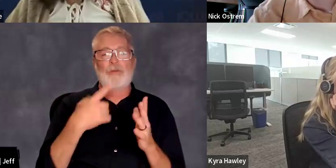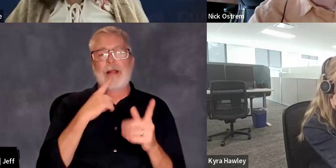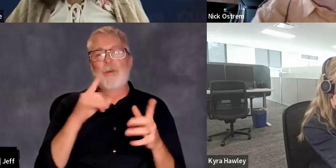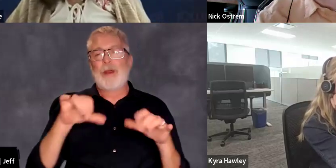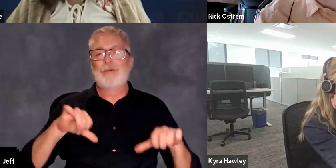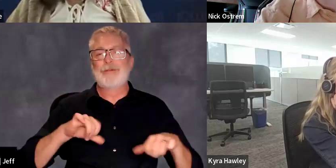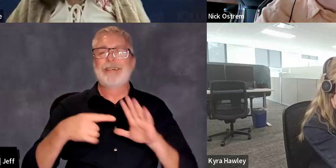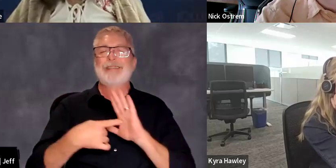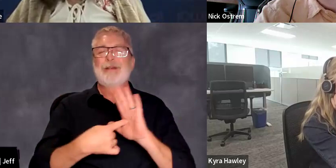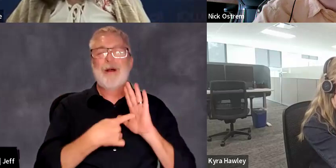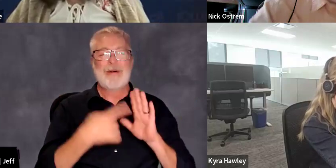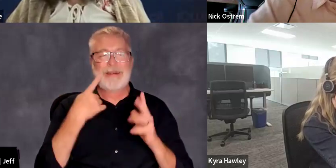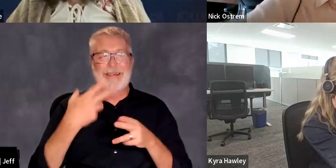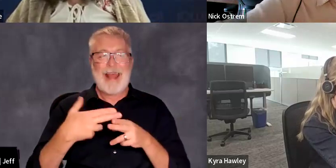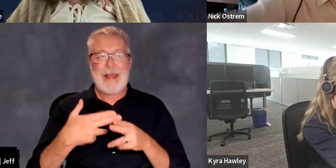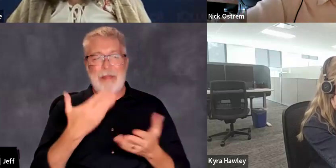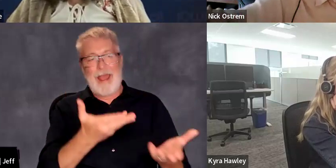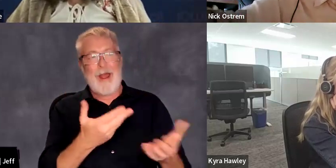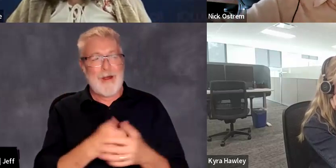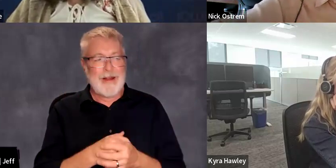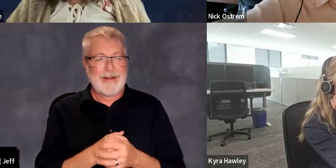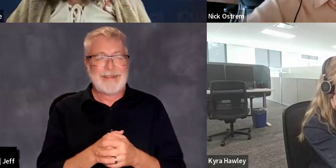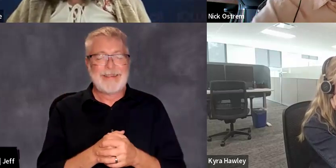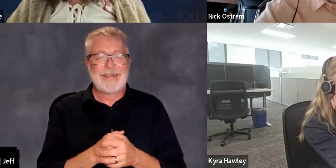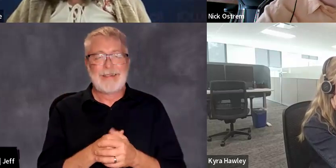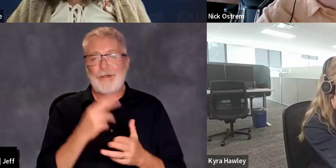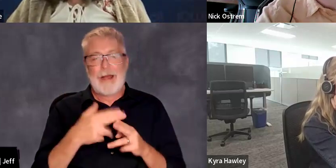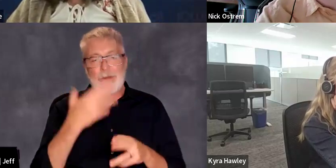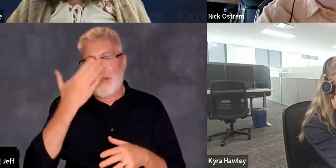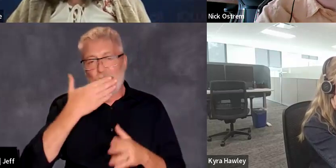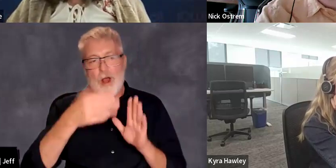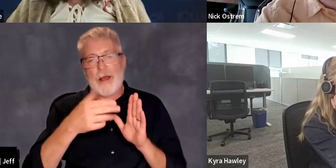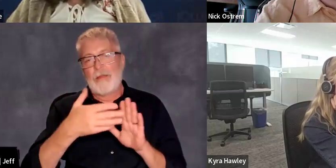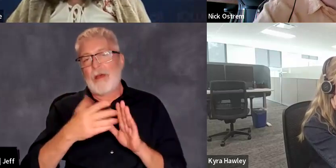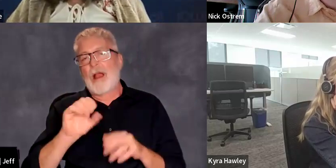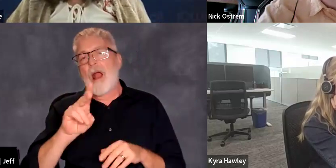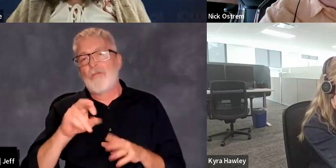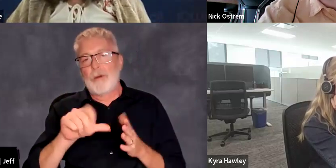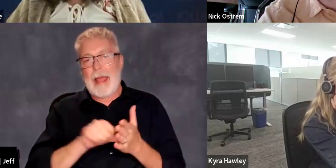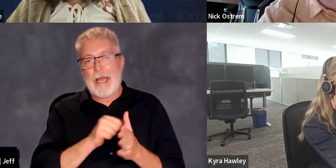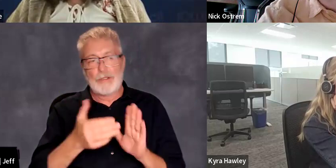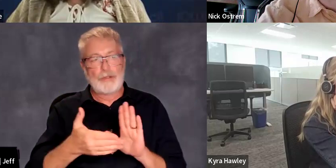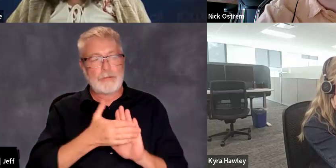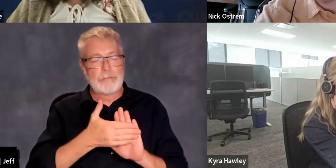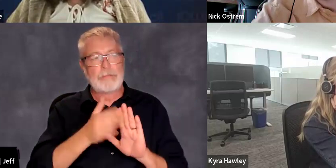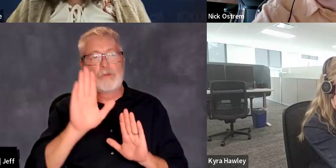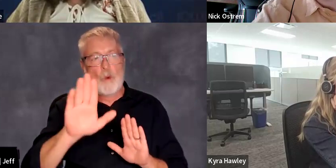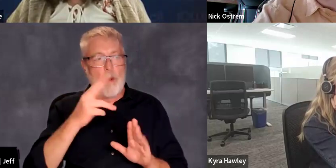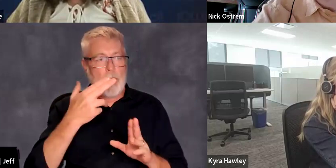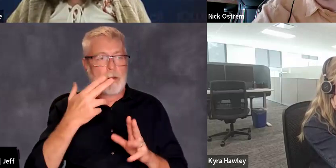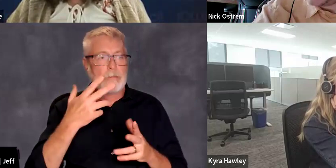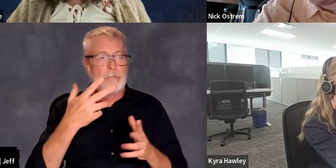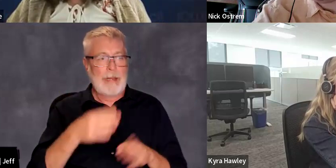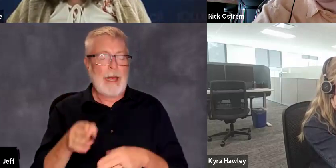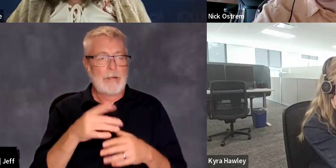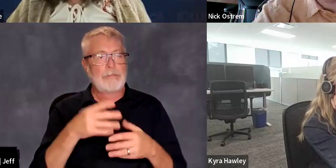off. Um, your name right on the front cover. So this is your plan. Um, as